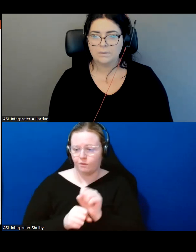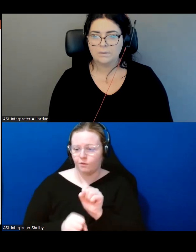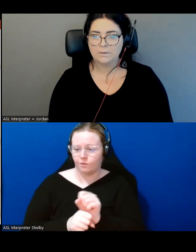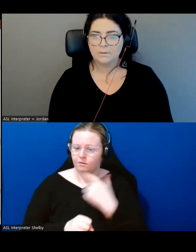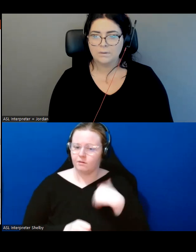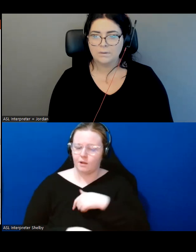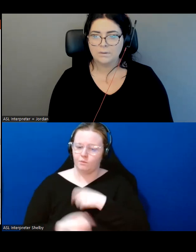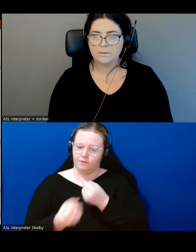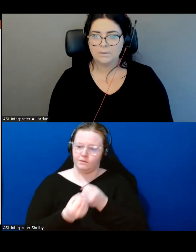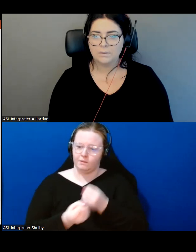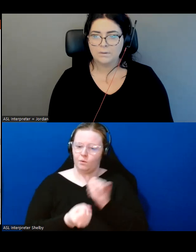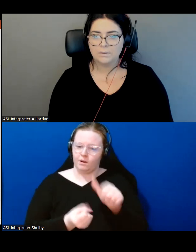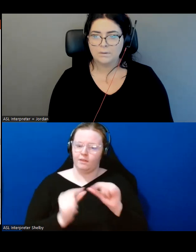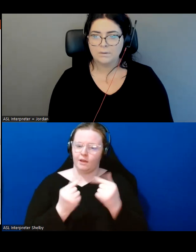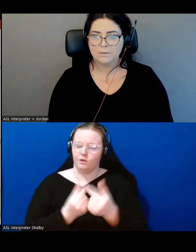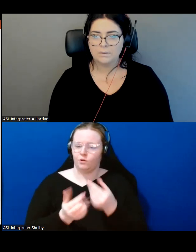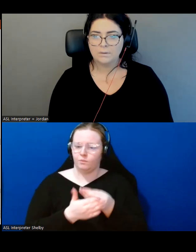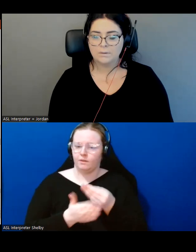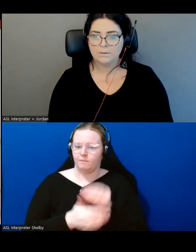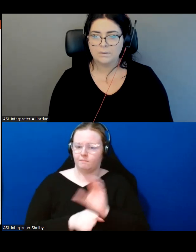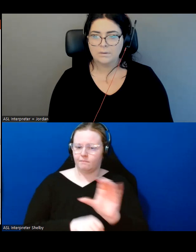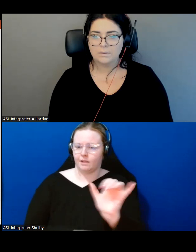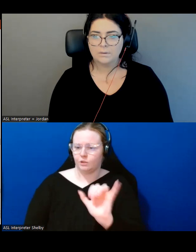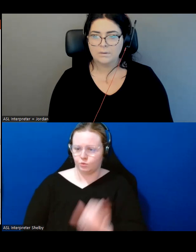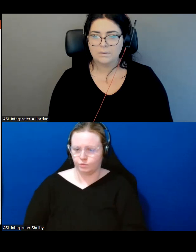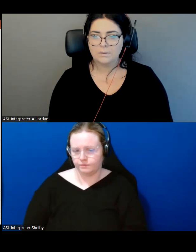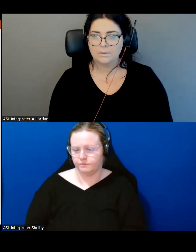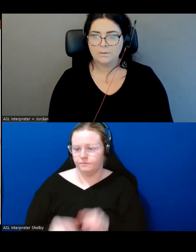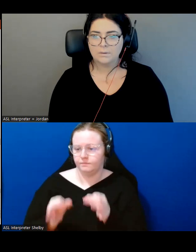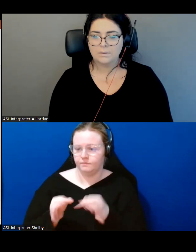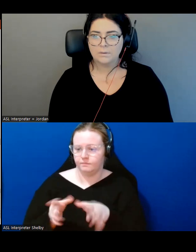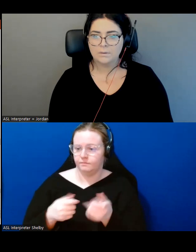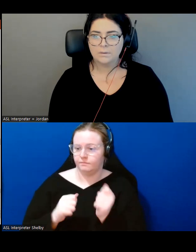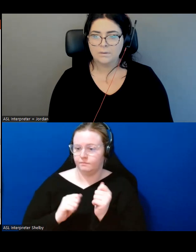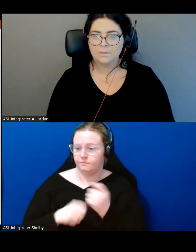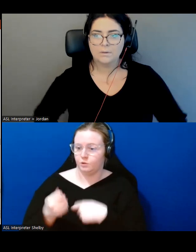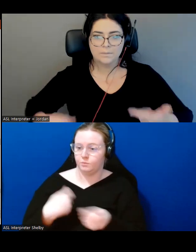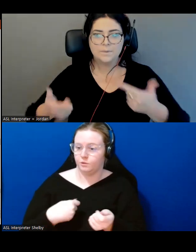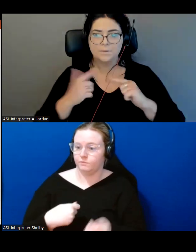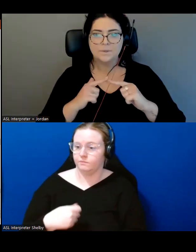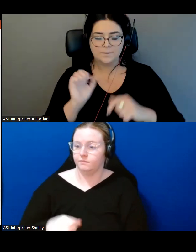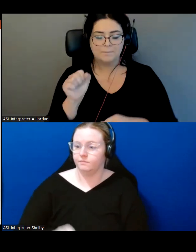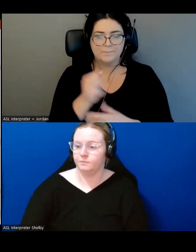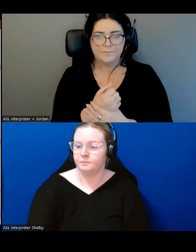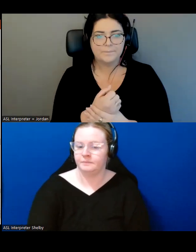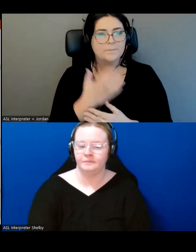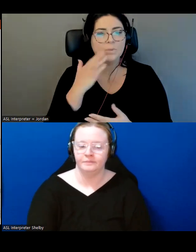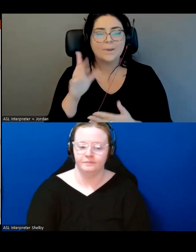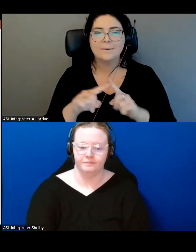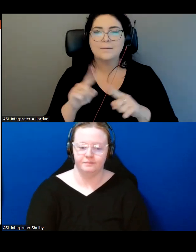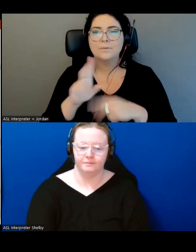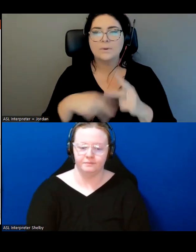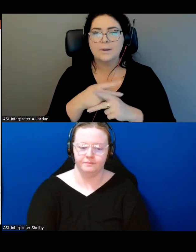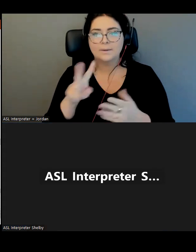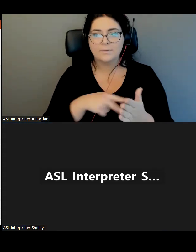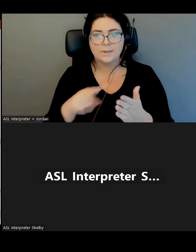some funding over years. And recently, actually, they did an intergenerational dancing thing with some students at a school in